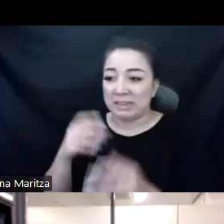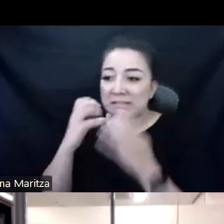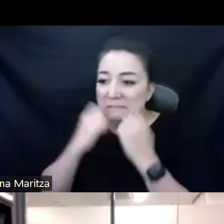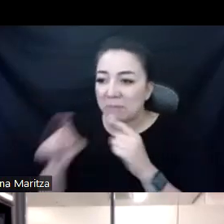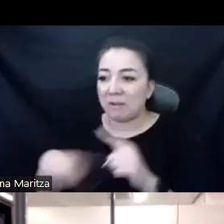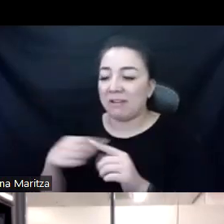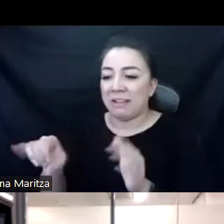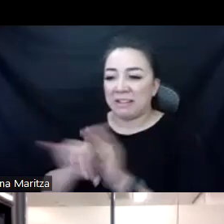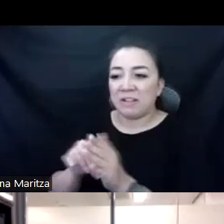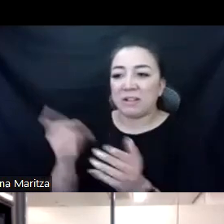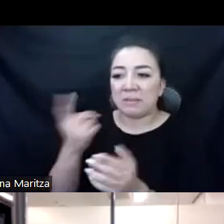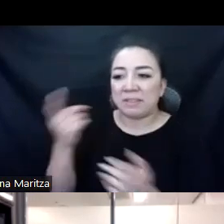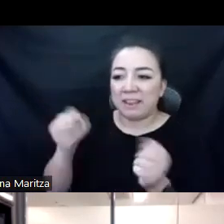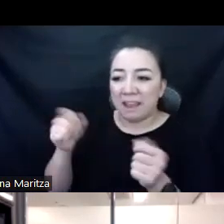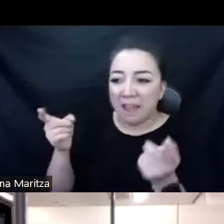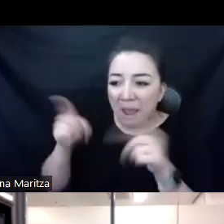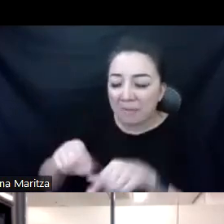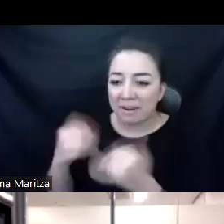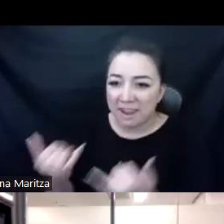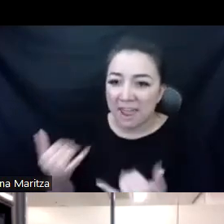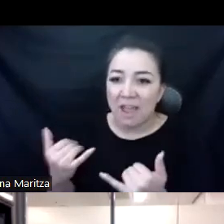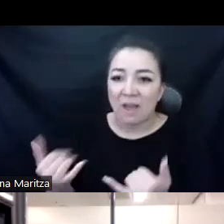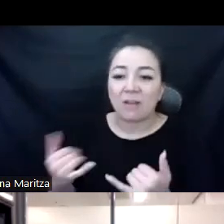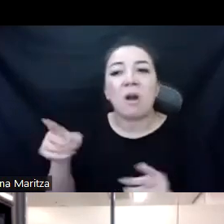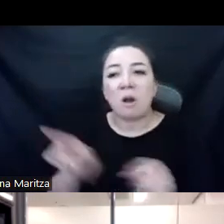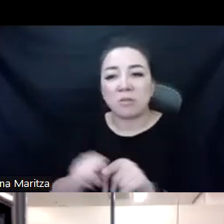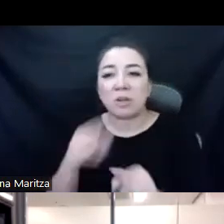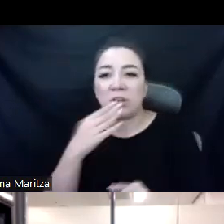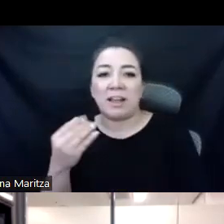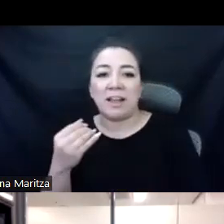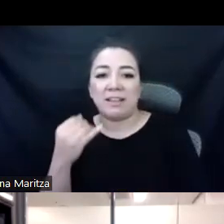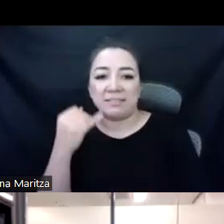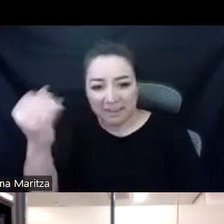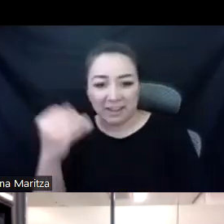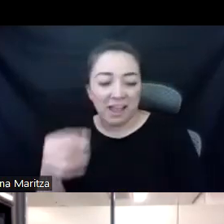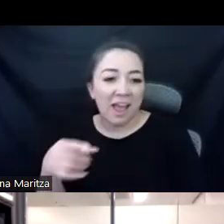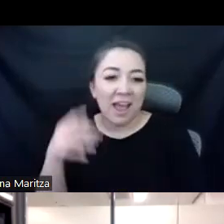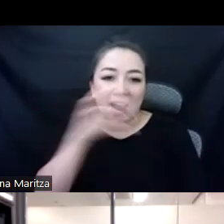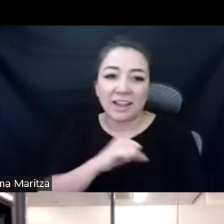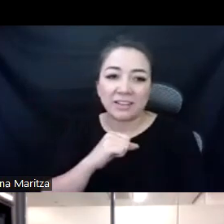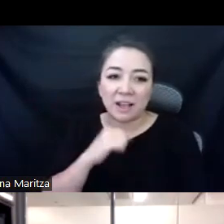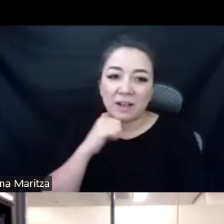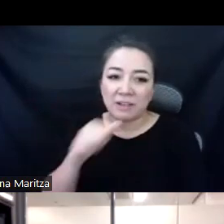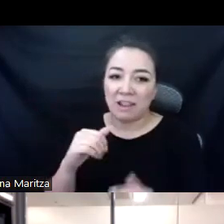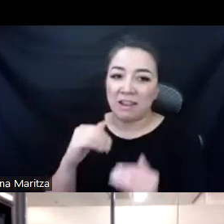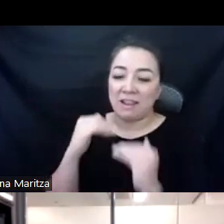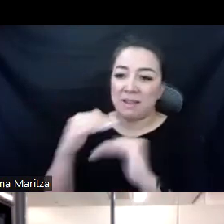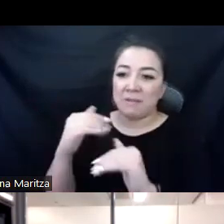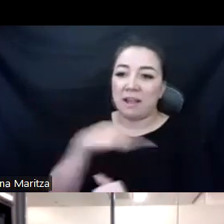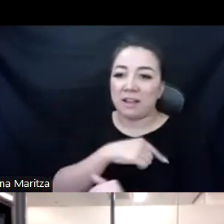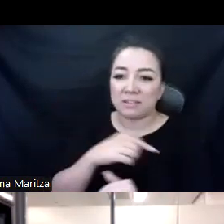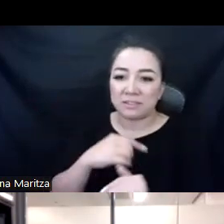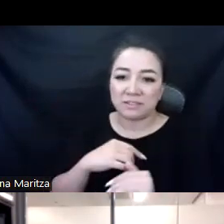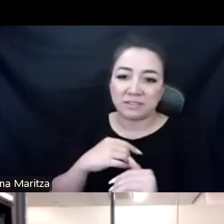that could happen now is also a good idea. So I guess I wouldn't limit us too much by